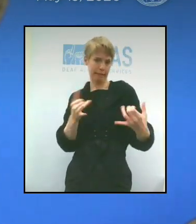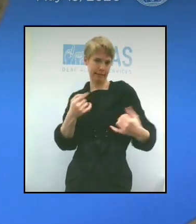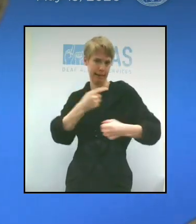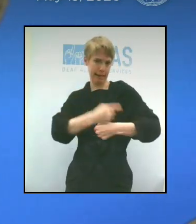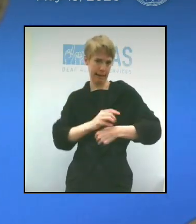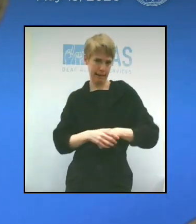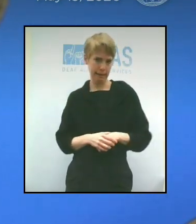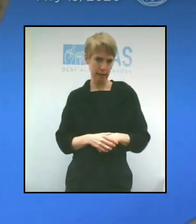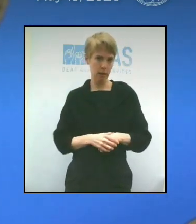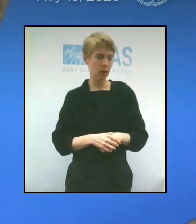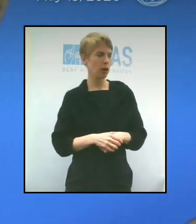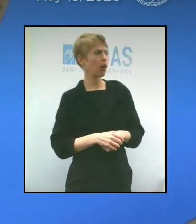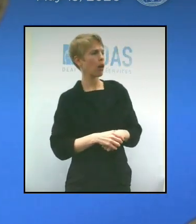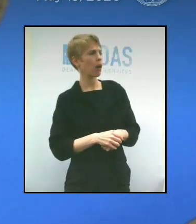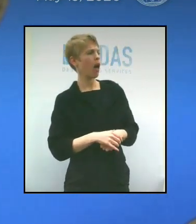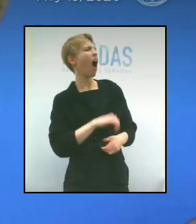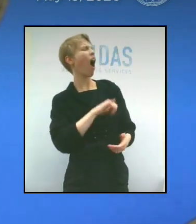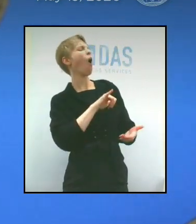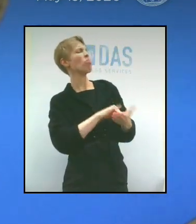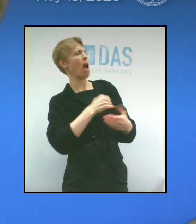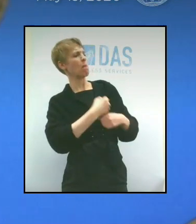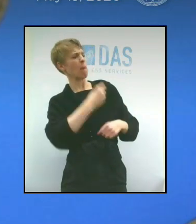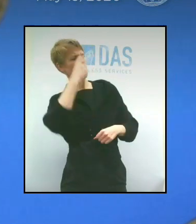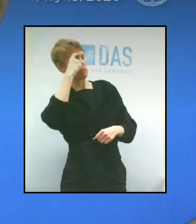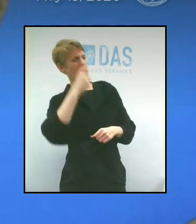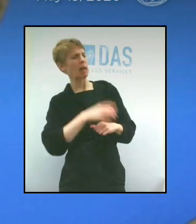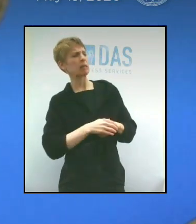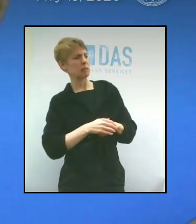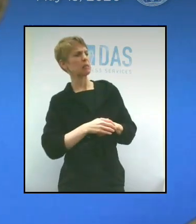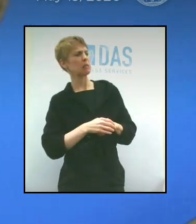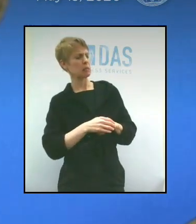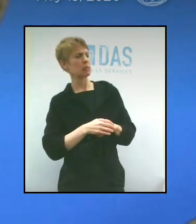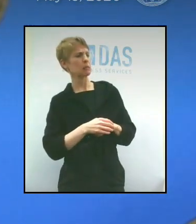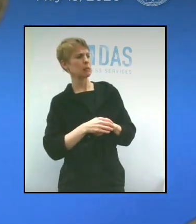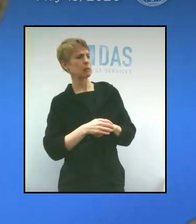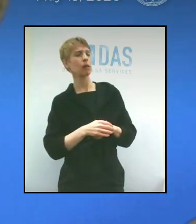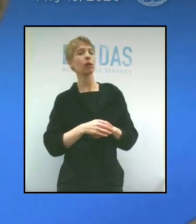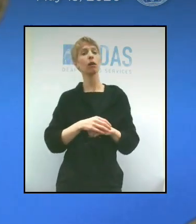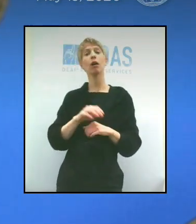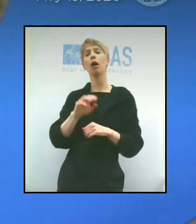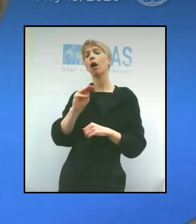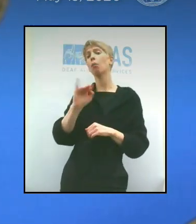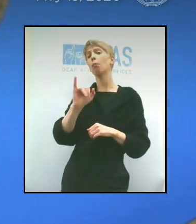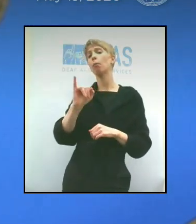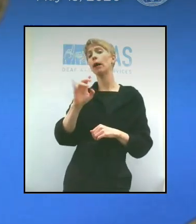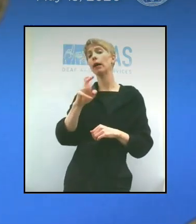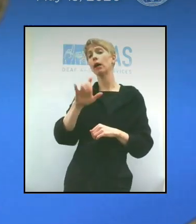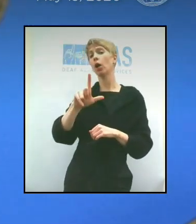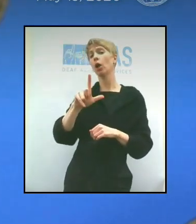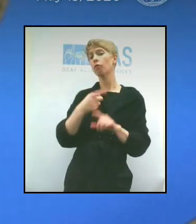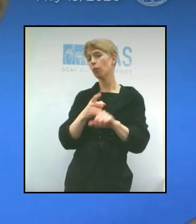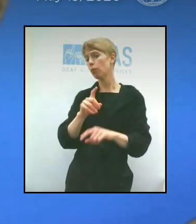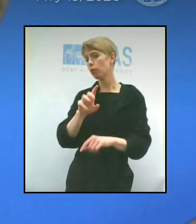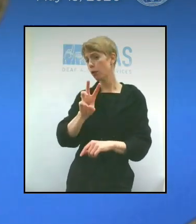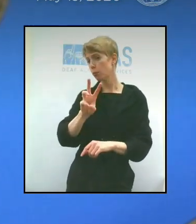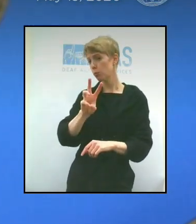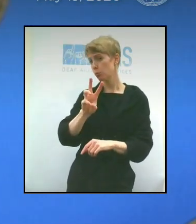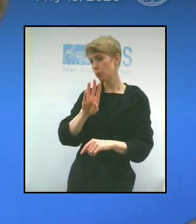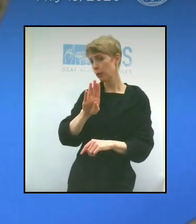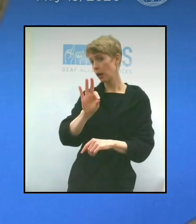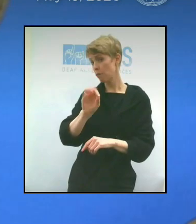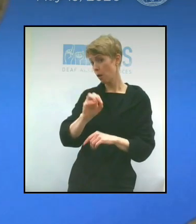Michael? I see. Well, that would actually make sense. Okay. Michael Mroziak, WBFO?